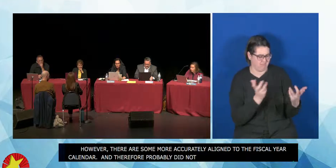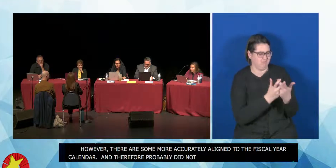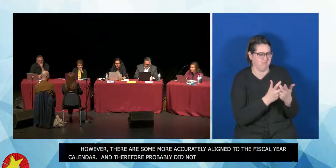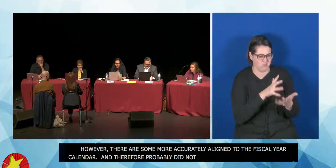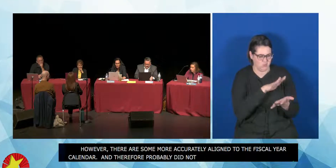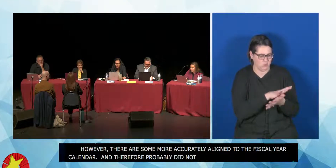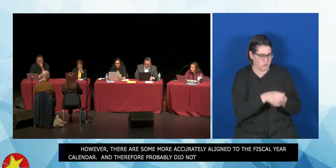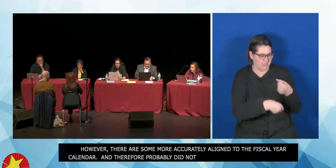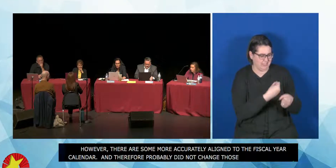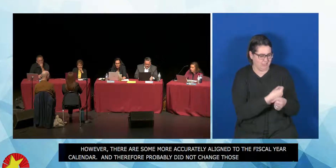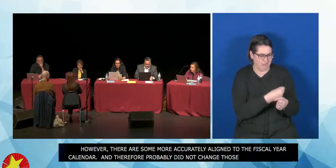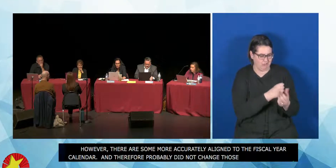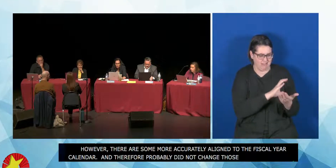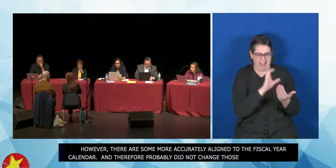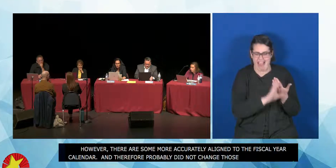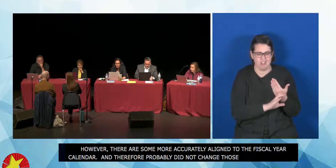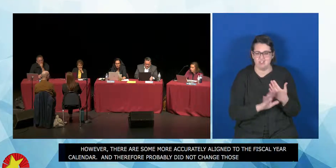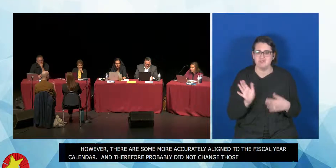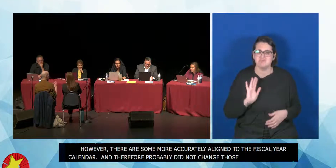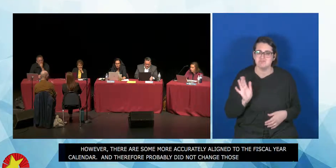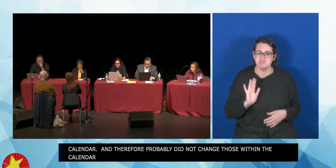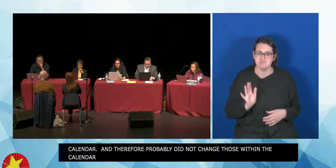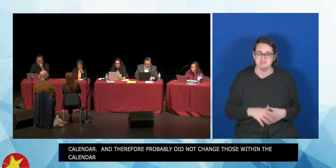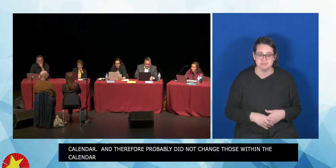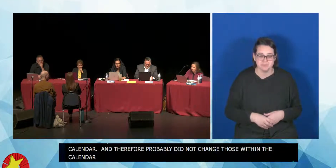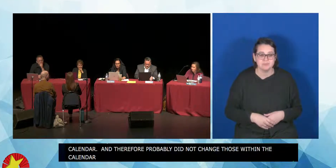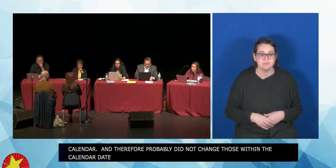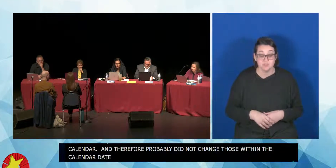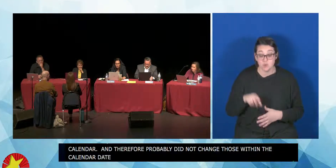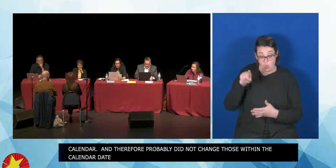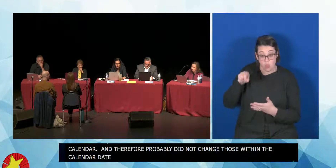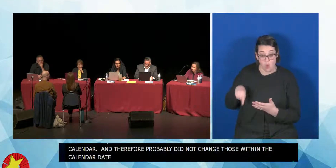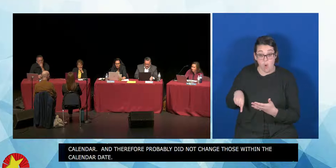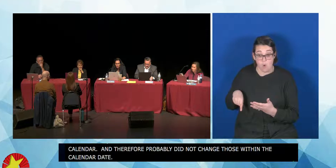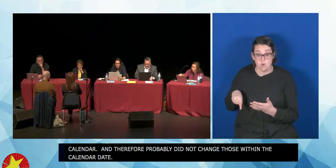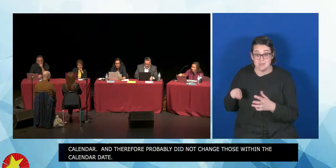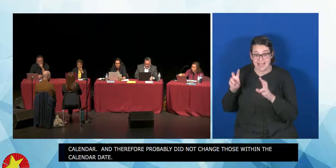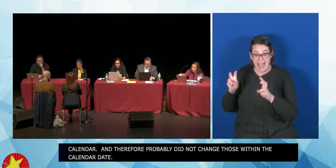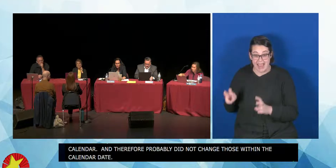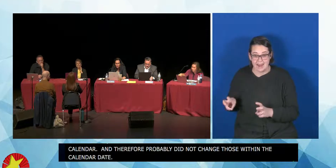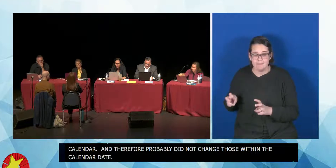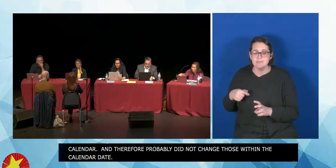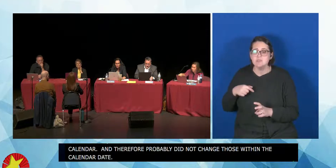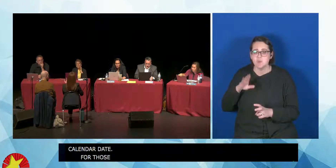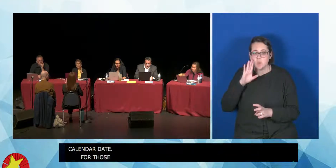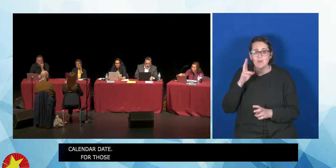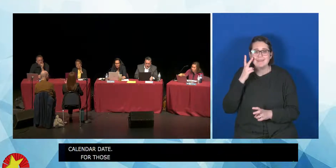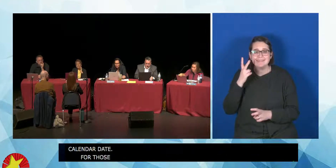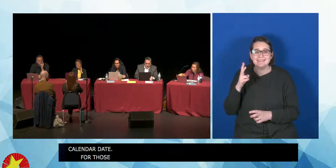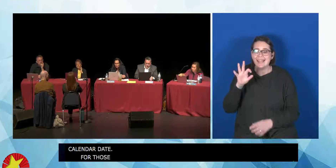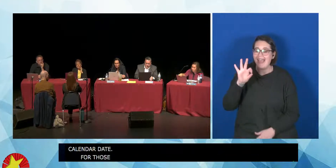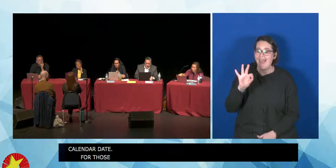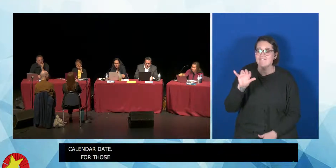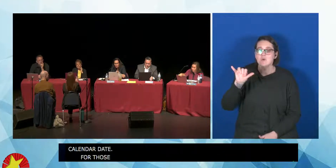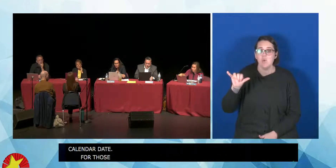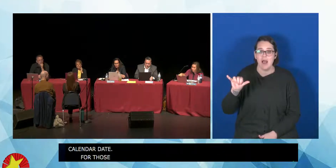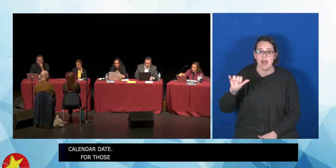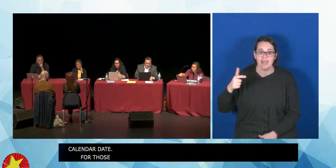year calendar date. For those items, you will see FY21